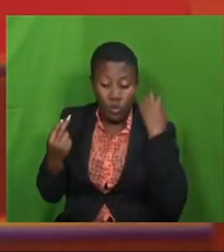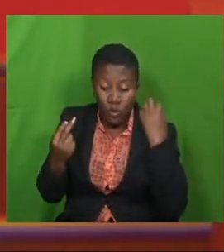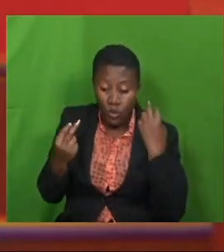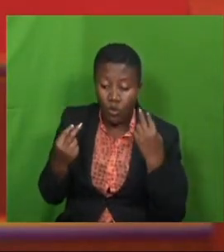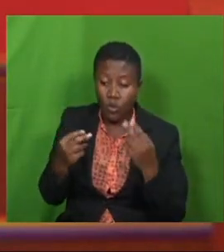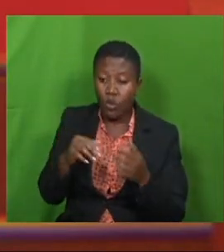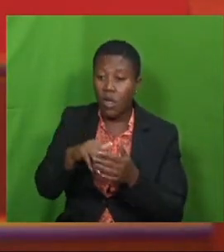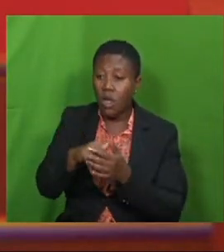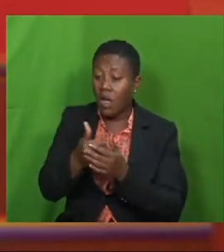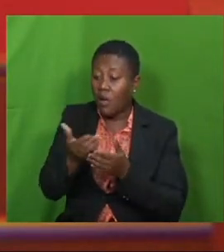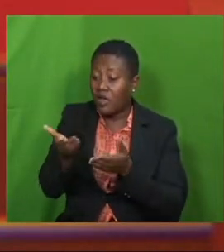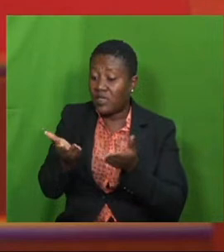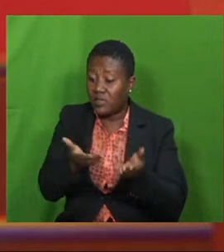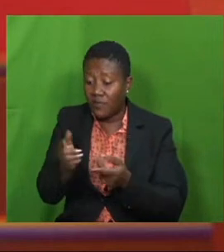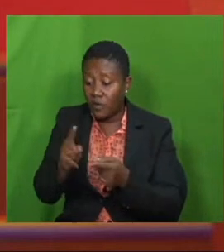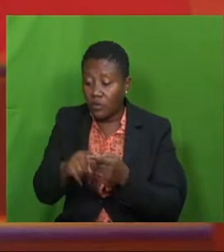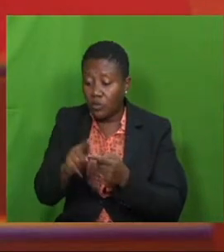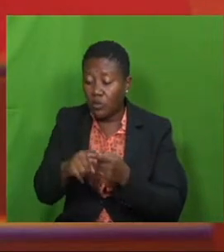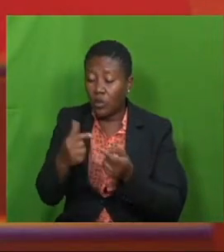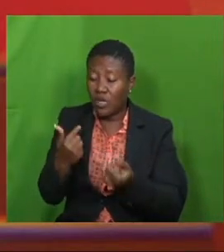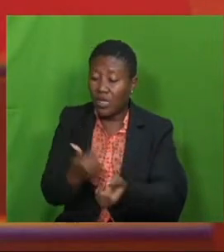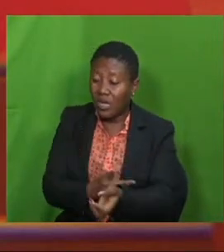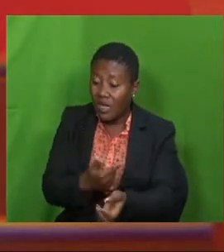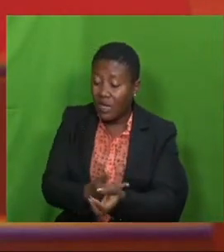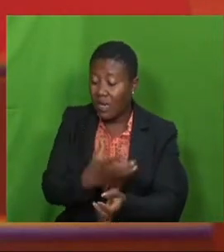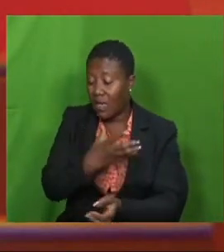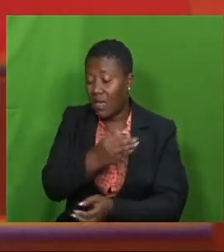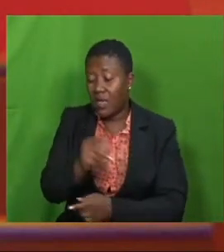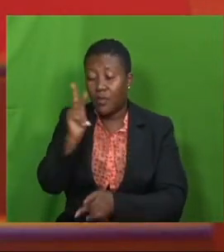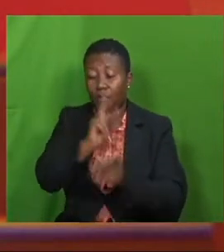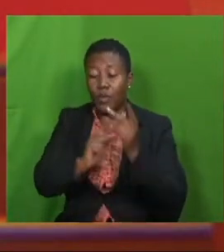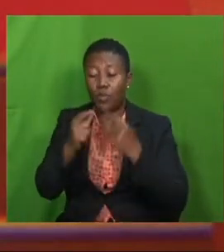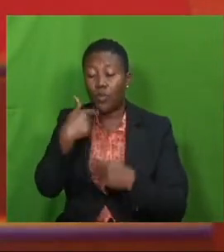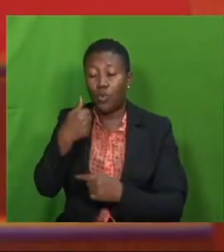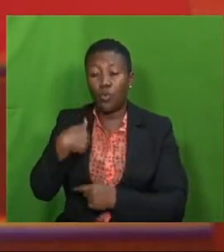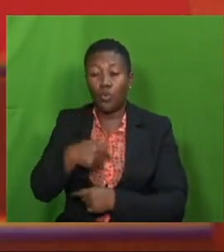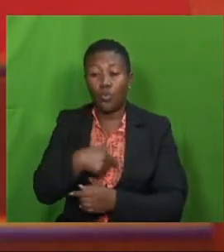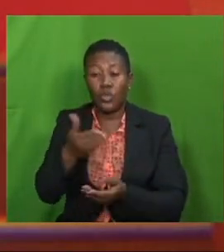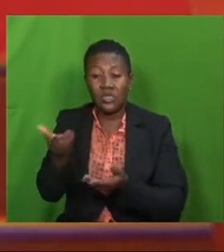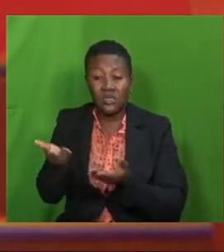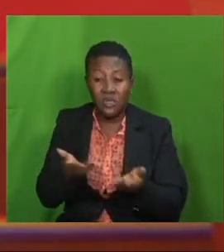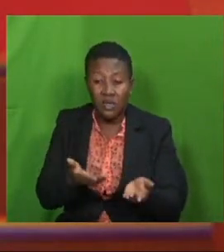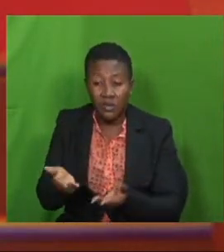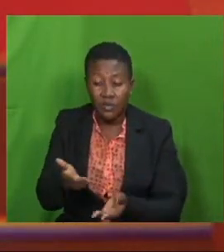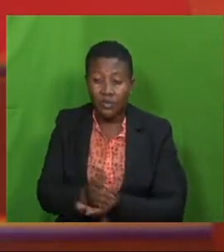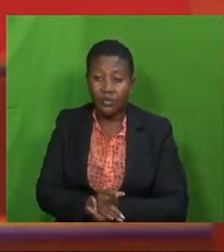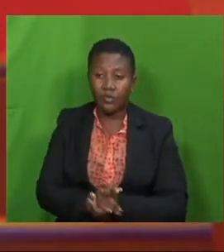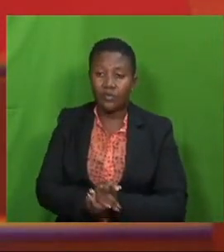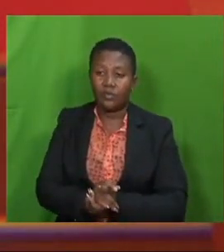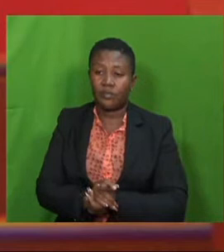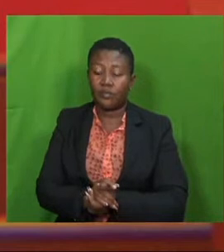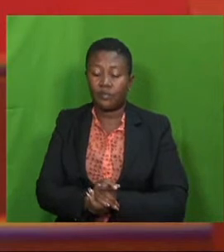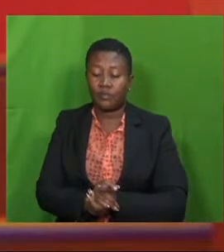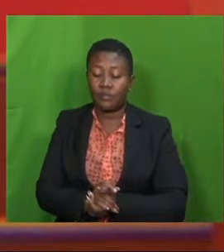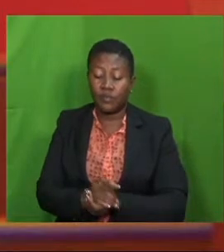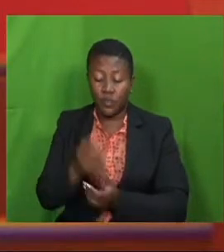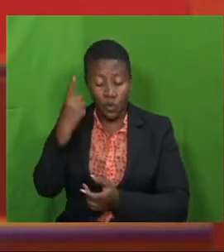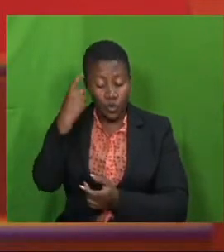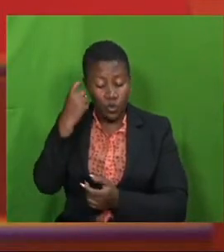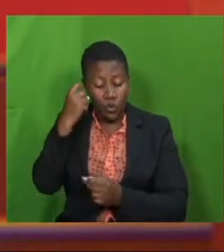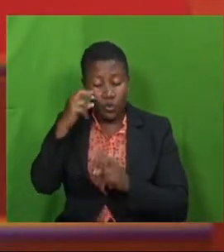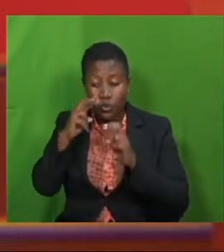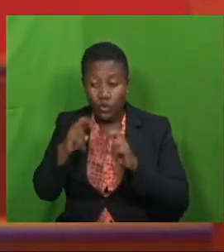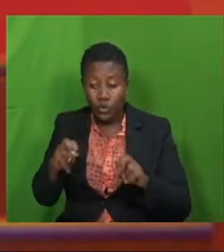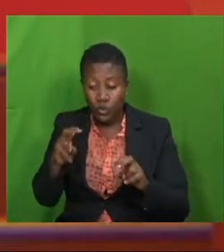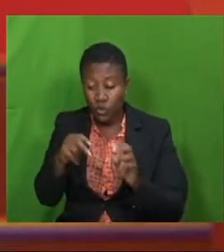this great nation and the people we serve. The recent CDD survey, which revealed